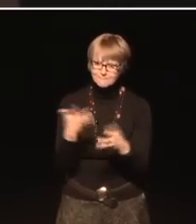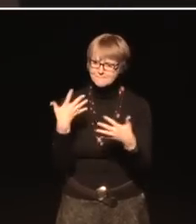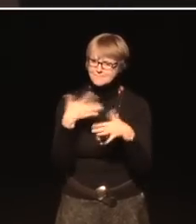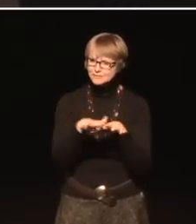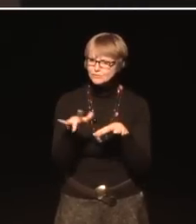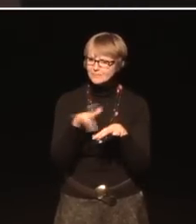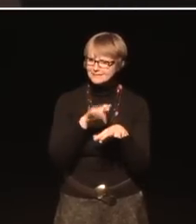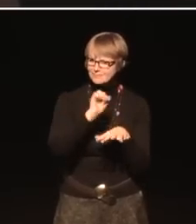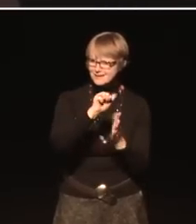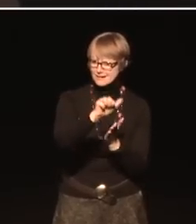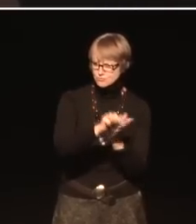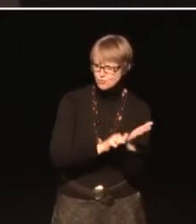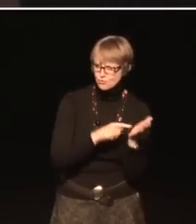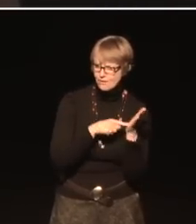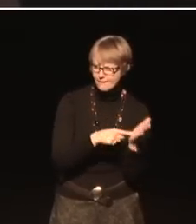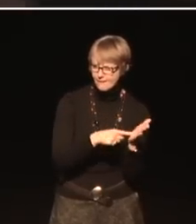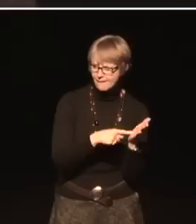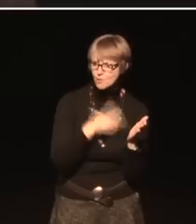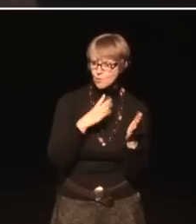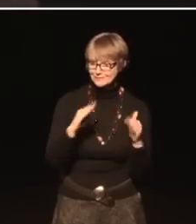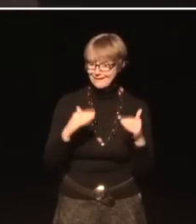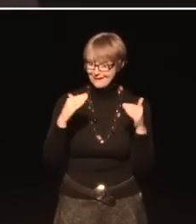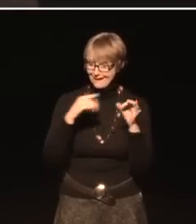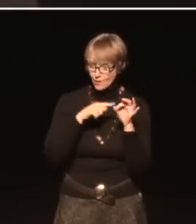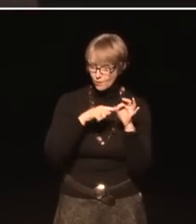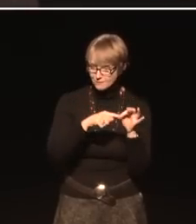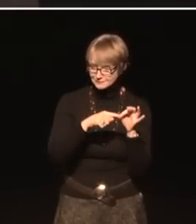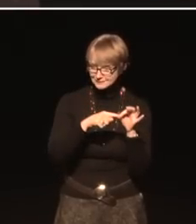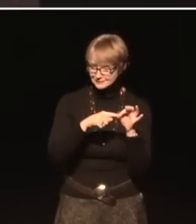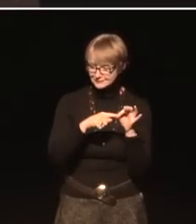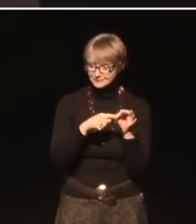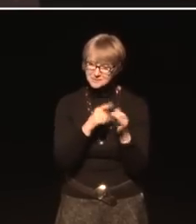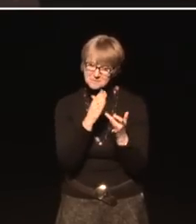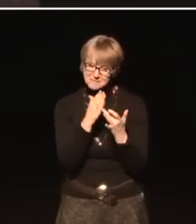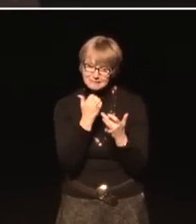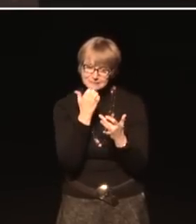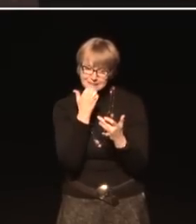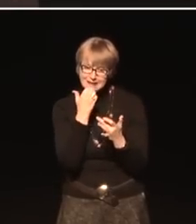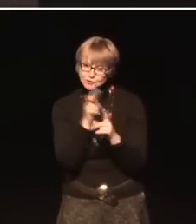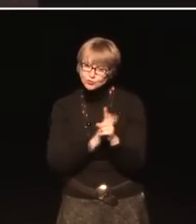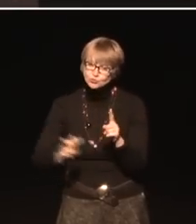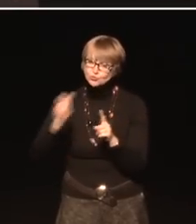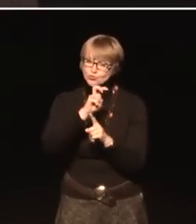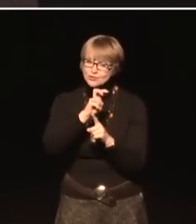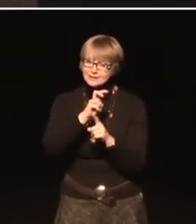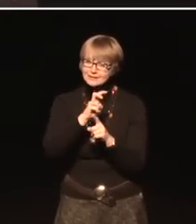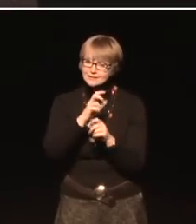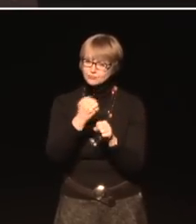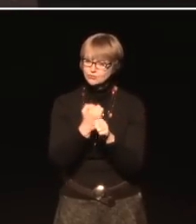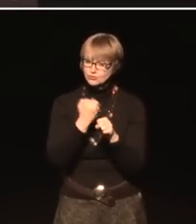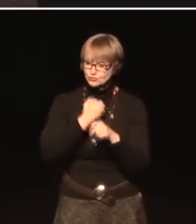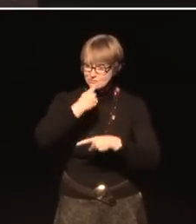by delivering high quality, middle scale touring productions each year. We've literally been